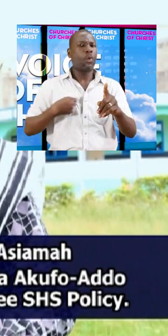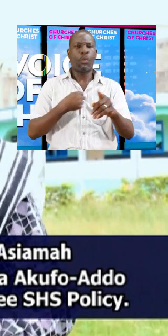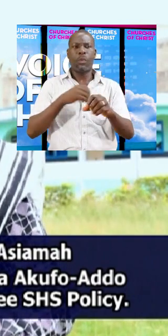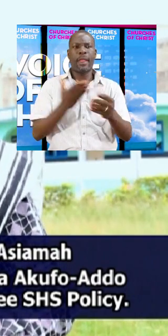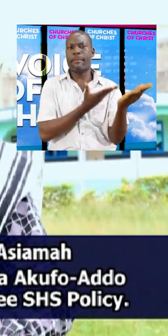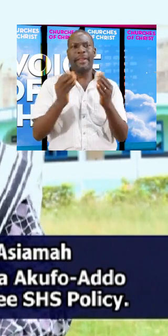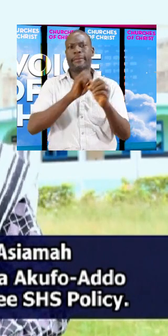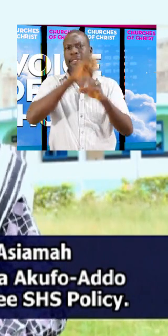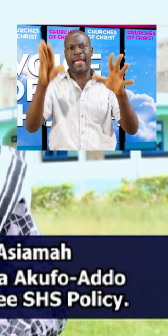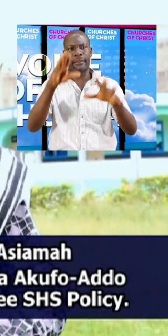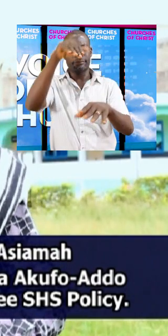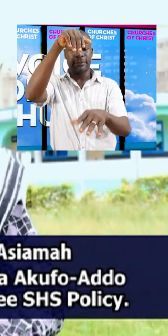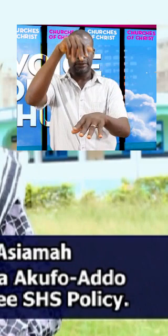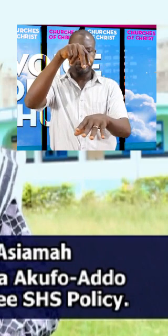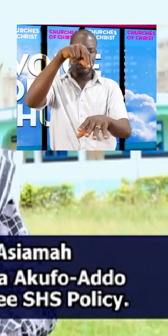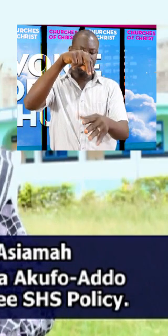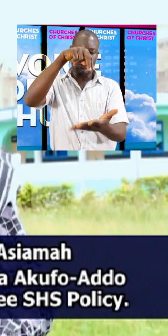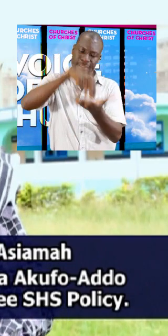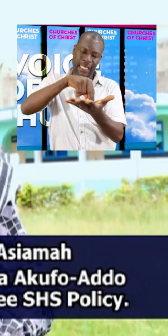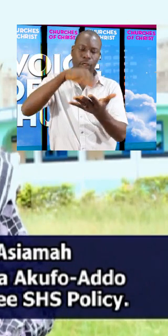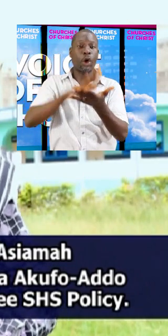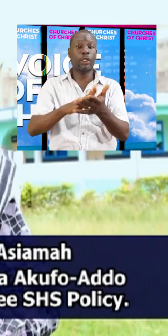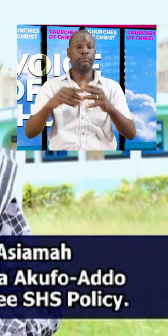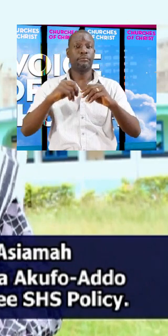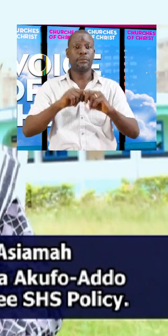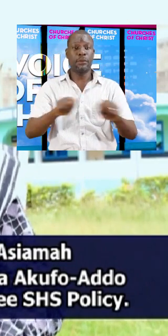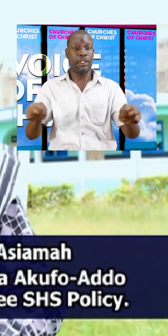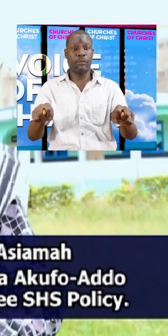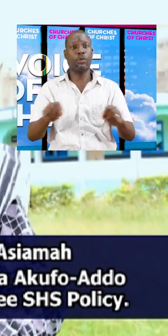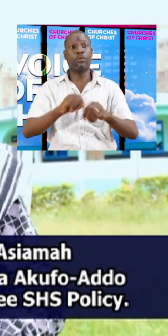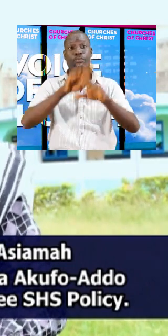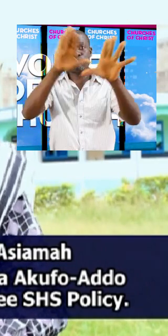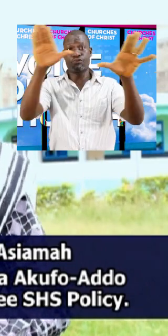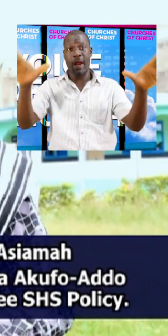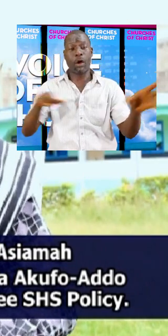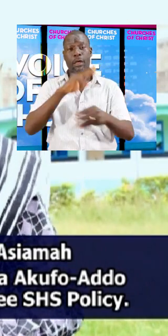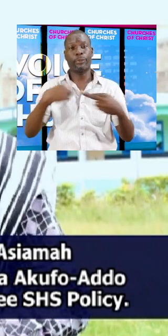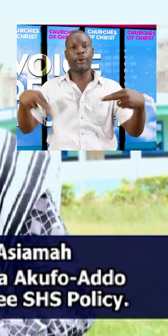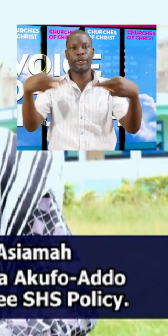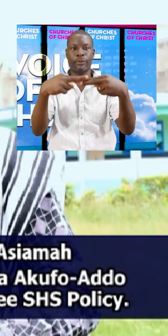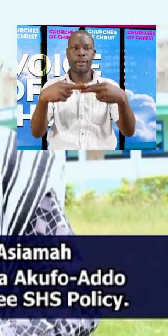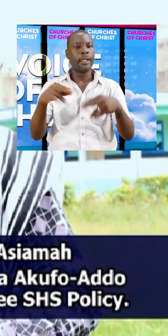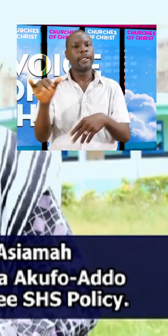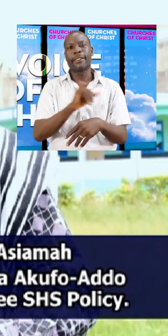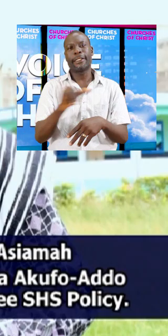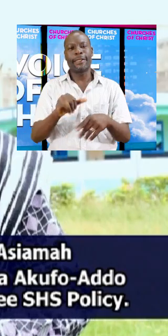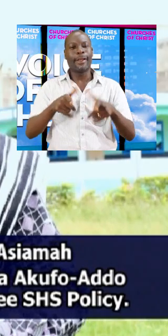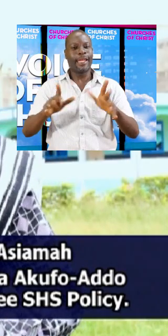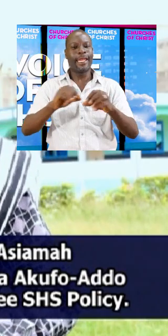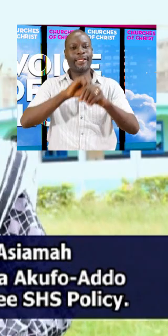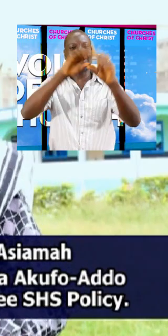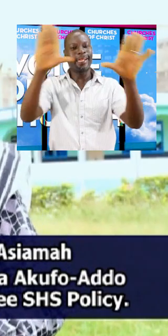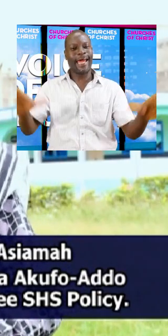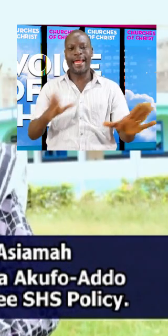eso na ahyre e di ama enipa a ewo edem ho no nyina sa na momo mo akanea enhyre ewo enipa